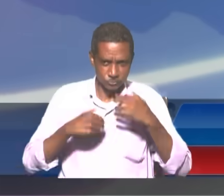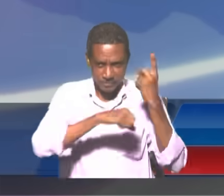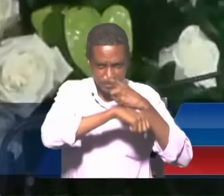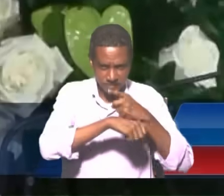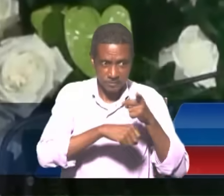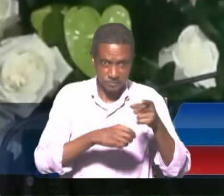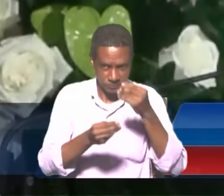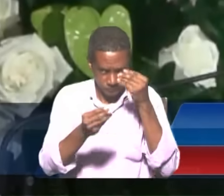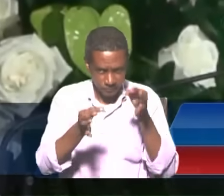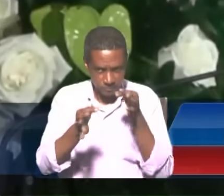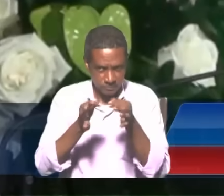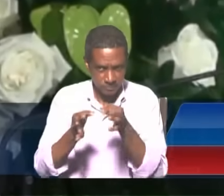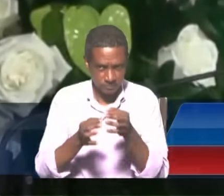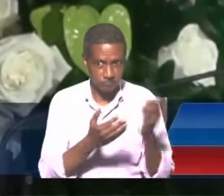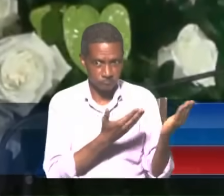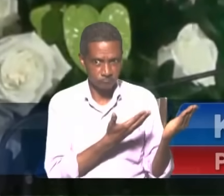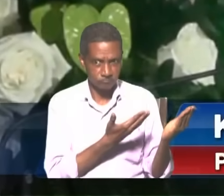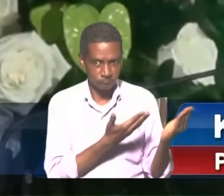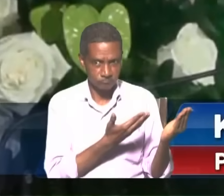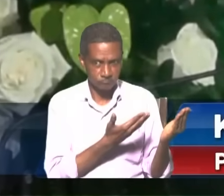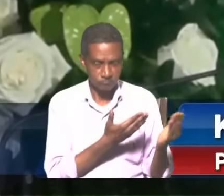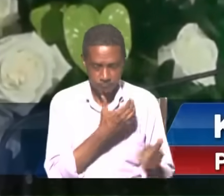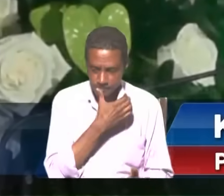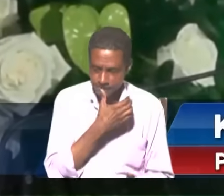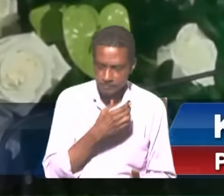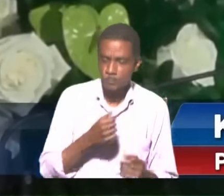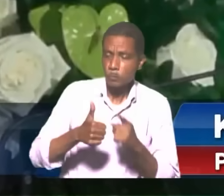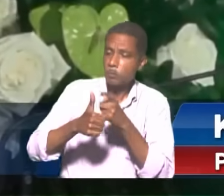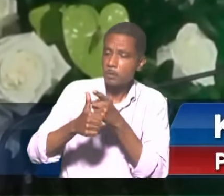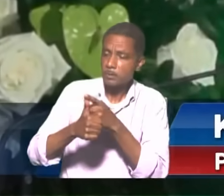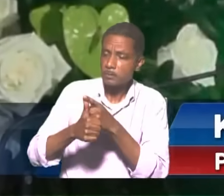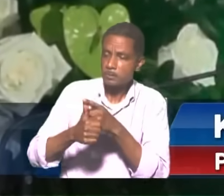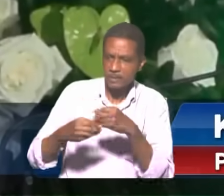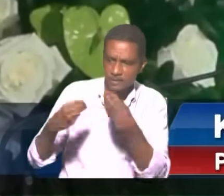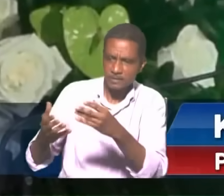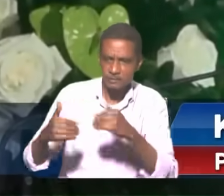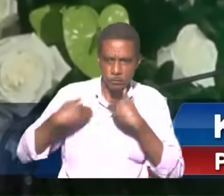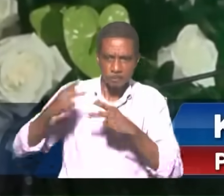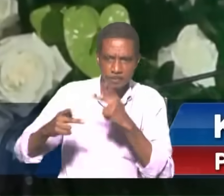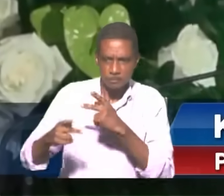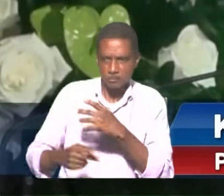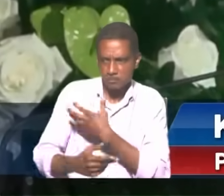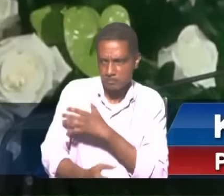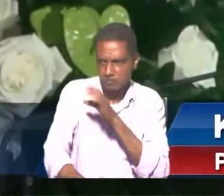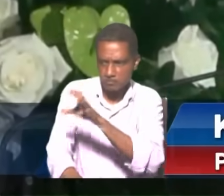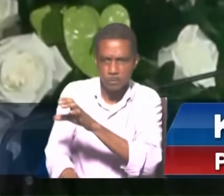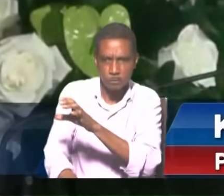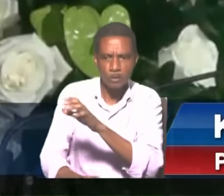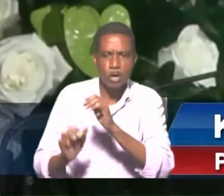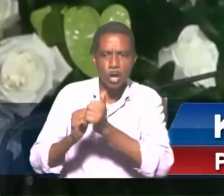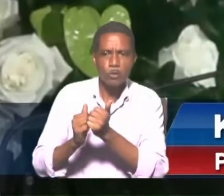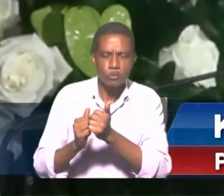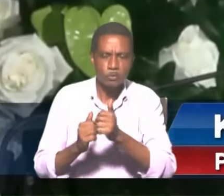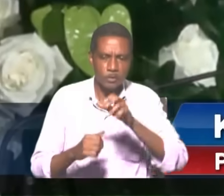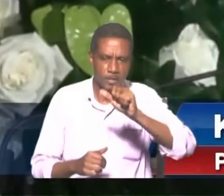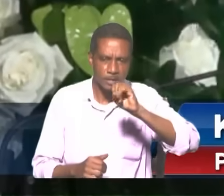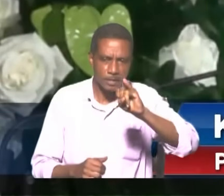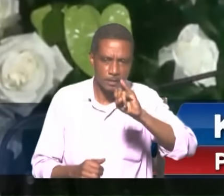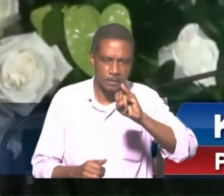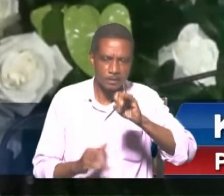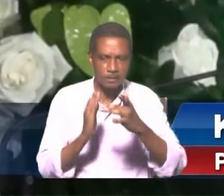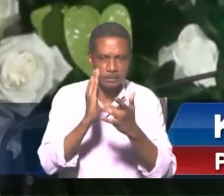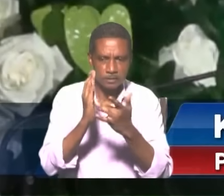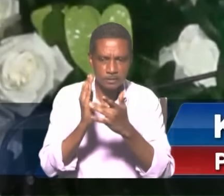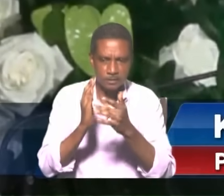commitments. One, empower youth through AI and digital skills. Invest in